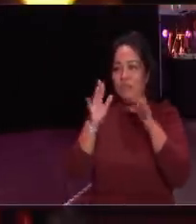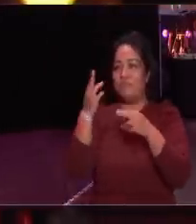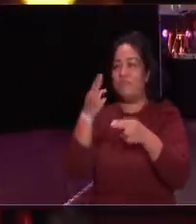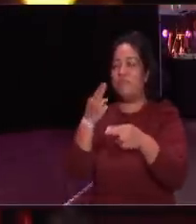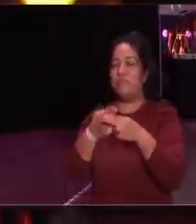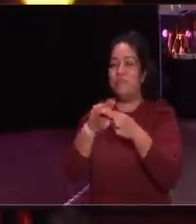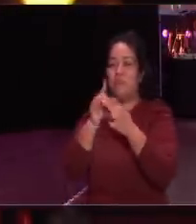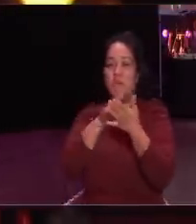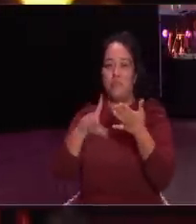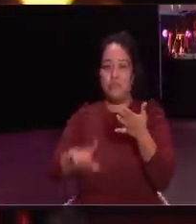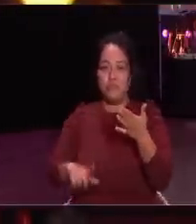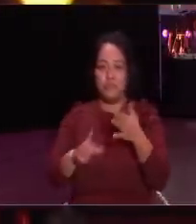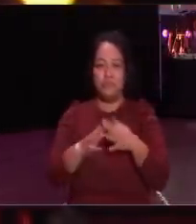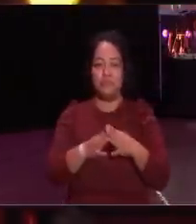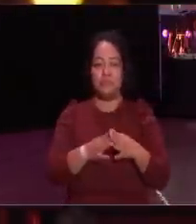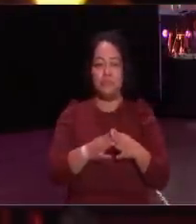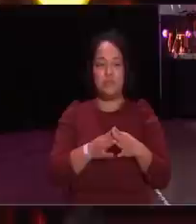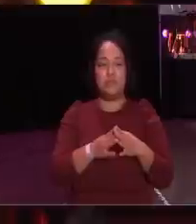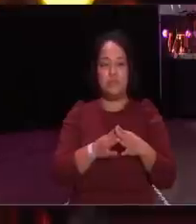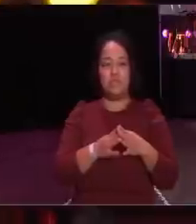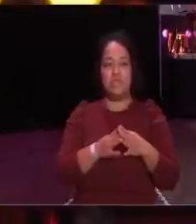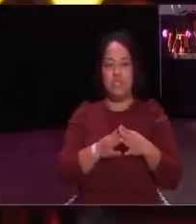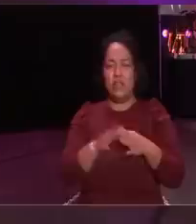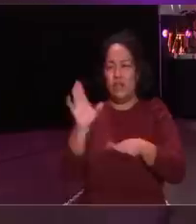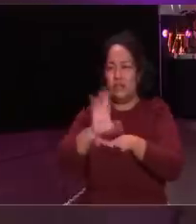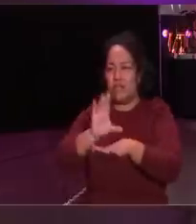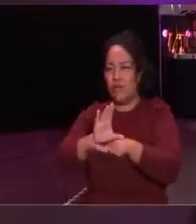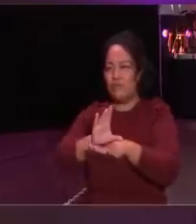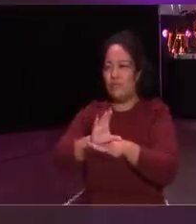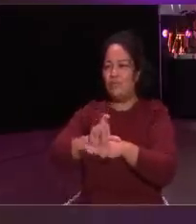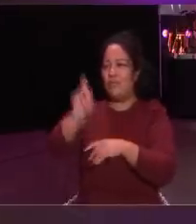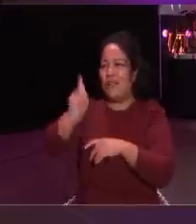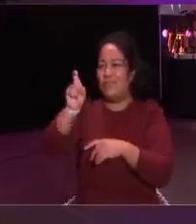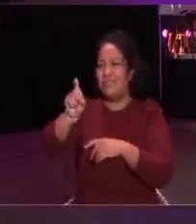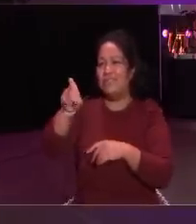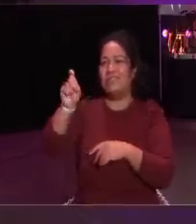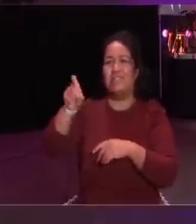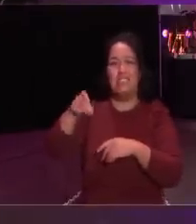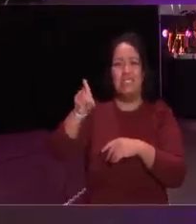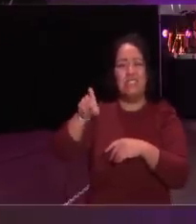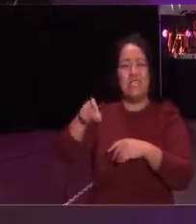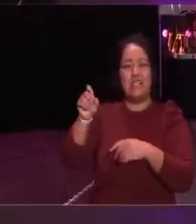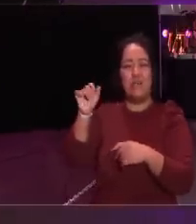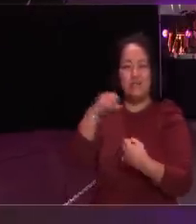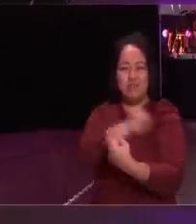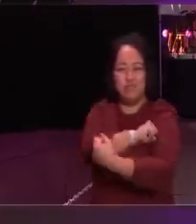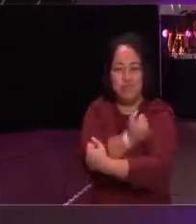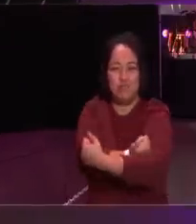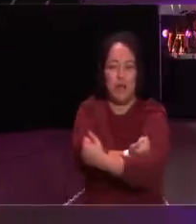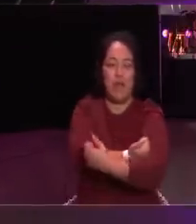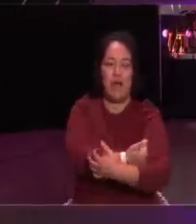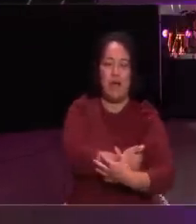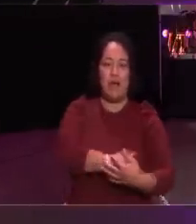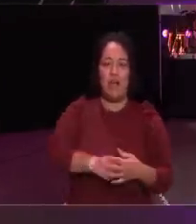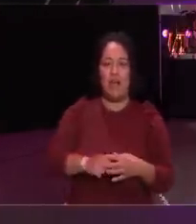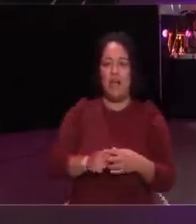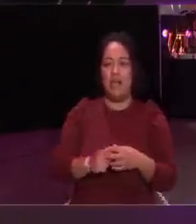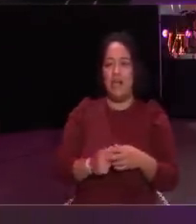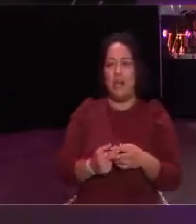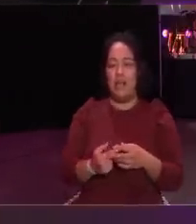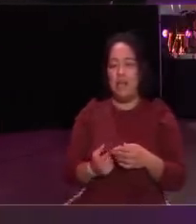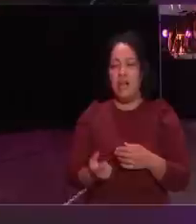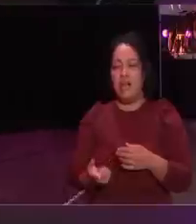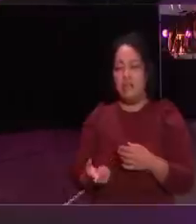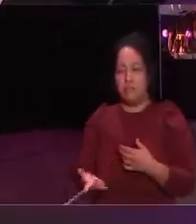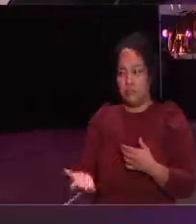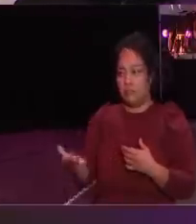of the Iglesia, Lord. Necesitamos el poder. Church, we need the power. Y la investidura del Espíritu Santo. And to be endowed